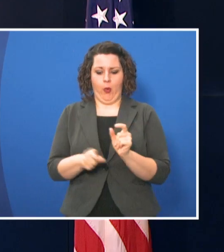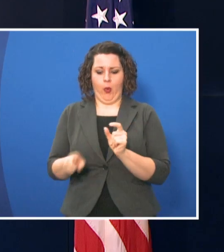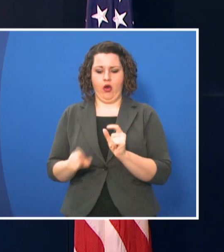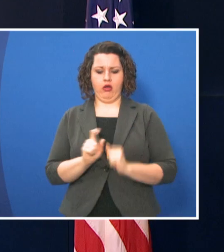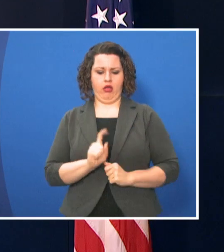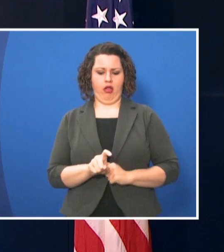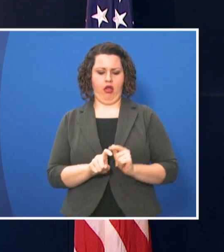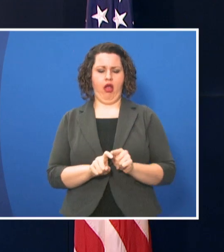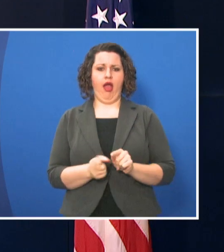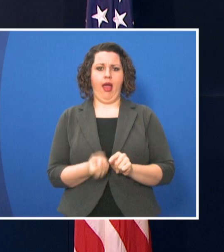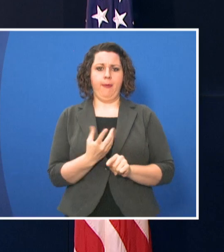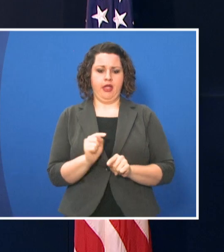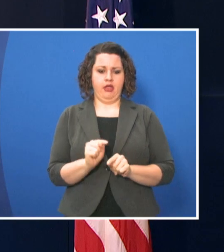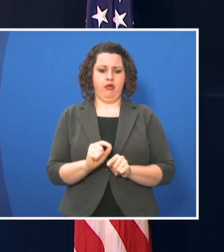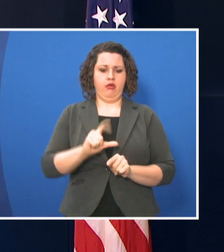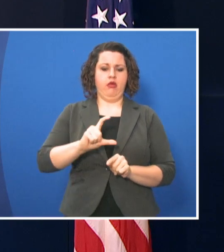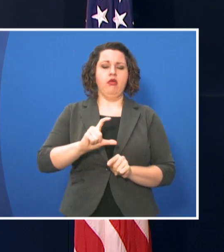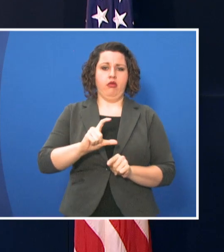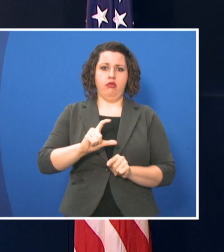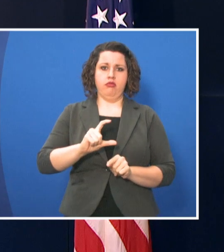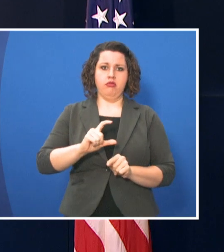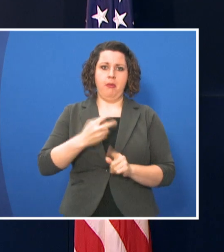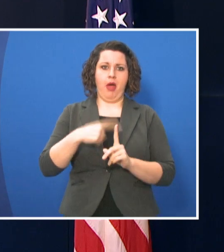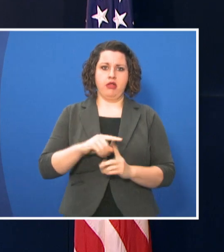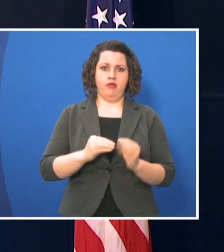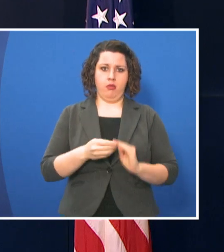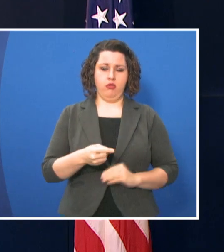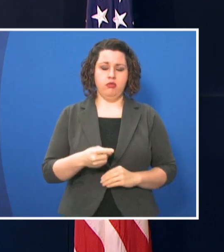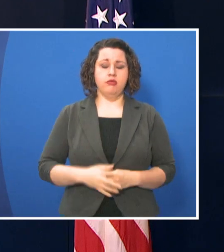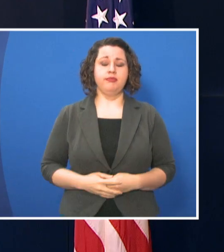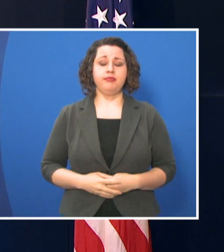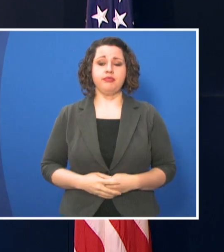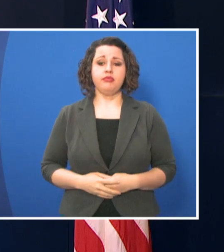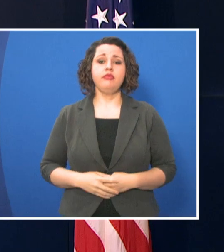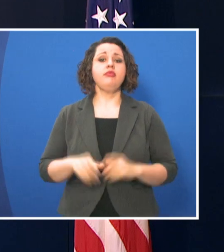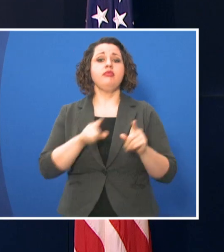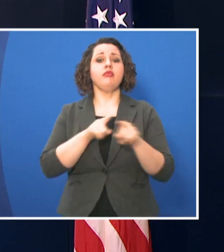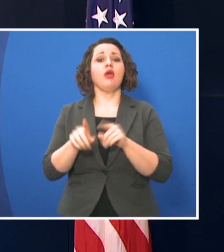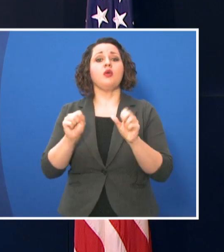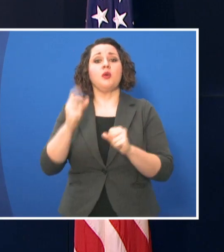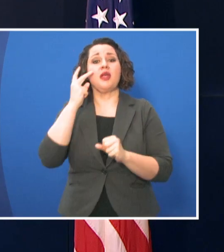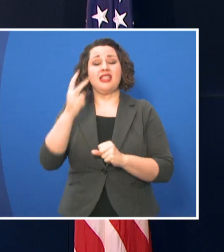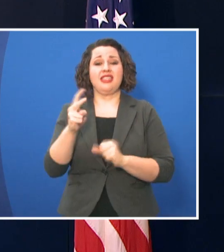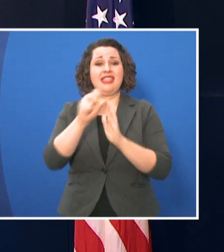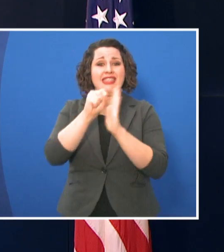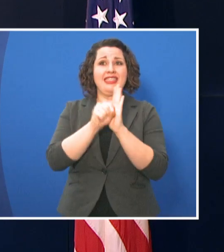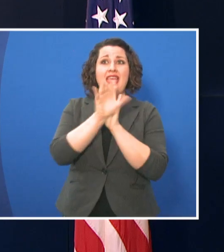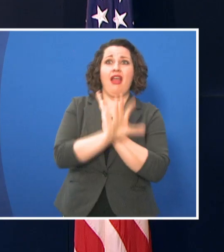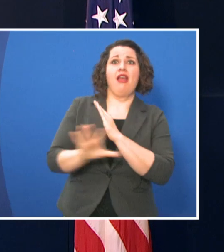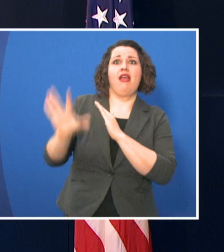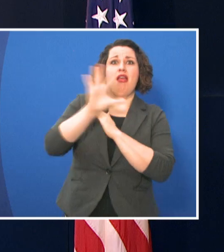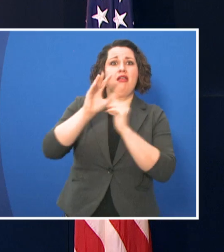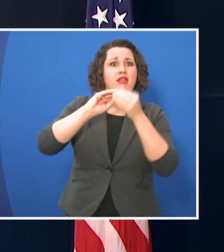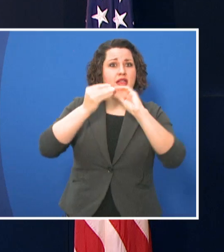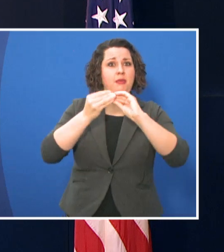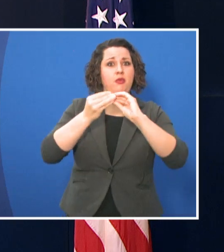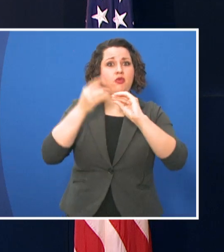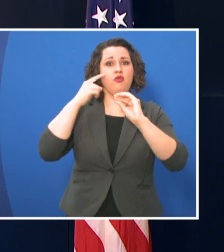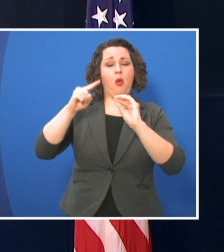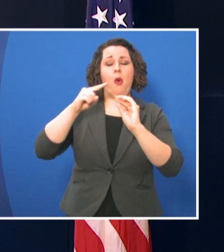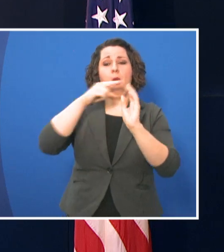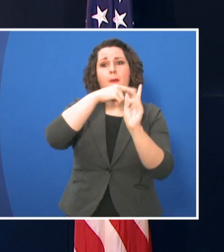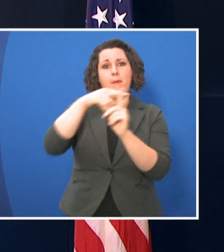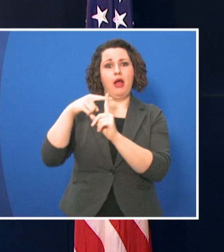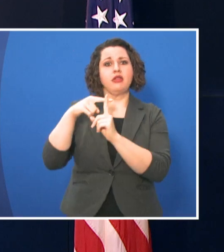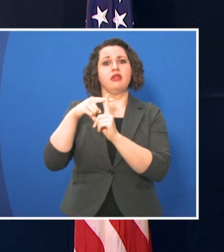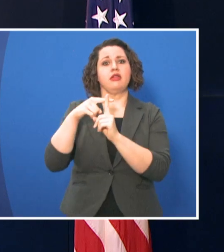the number of positive cases. You can also see statewide numbers for positive